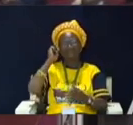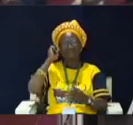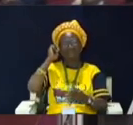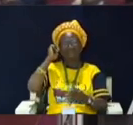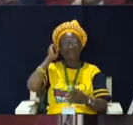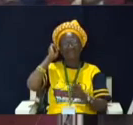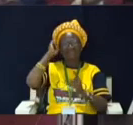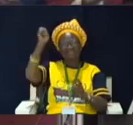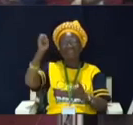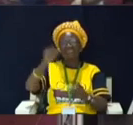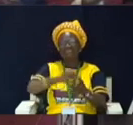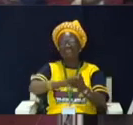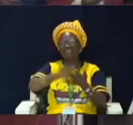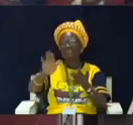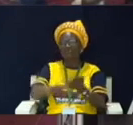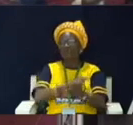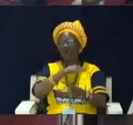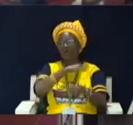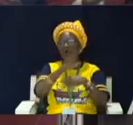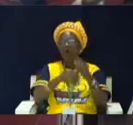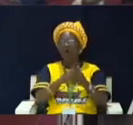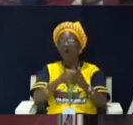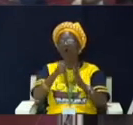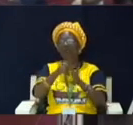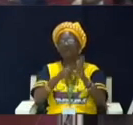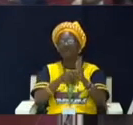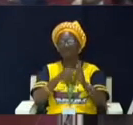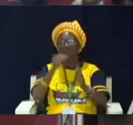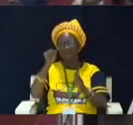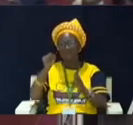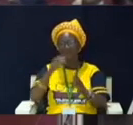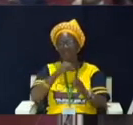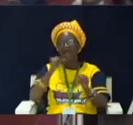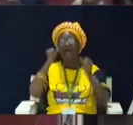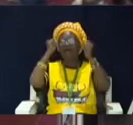all principalities and powers,